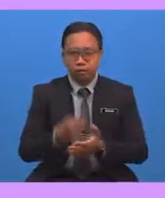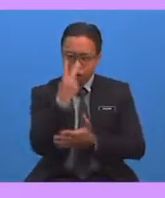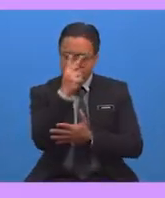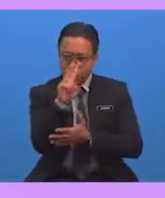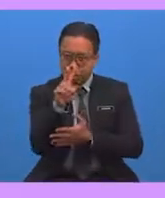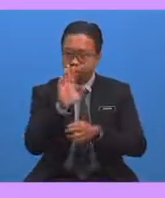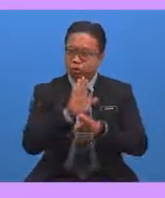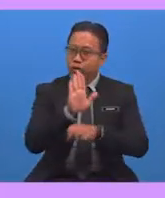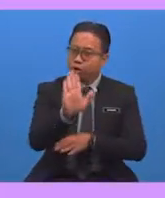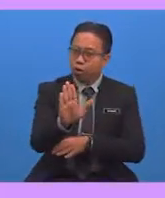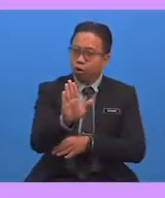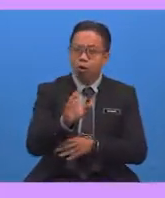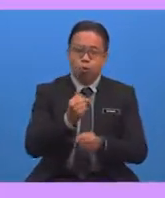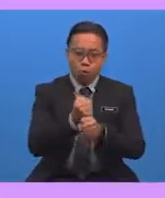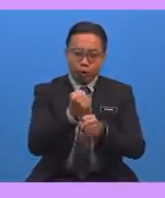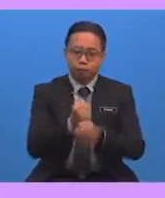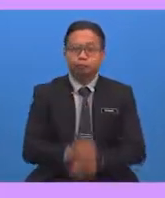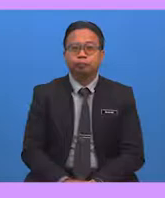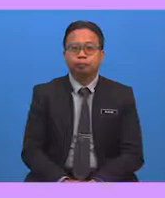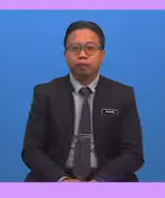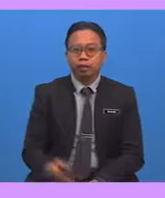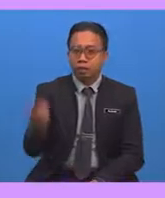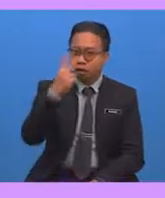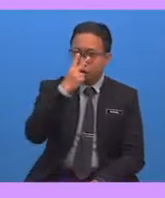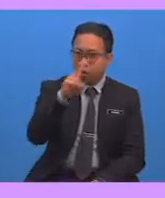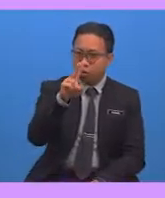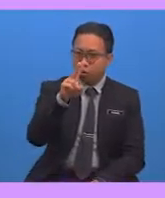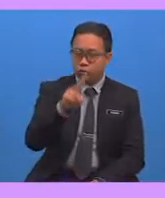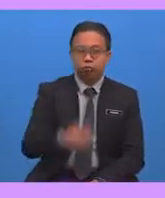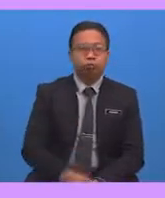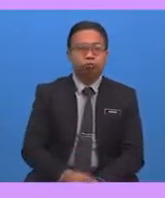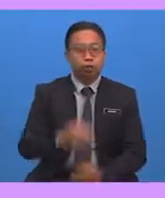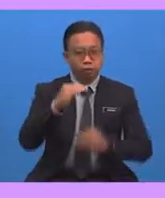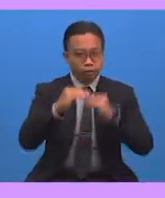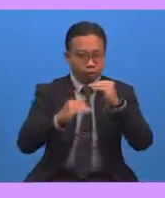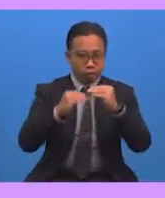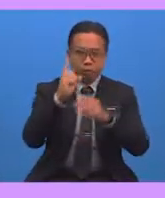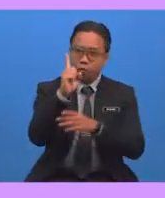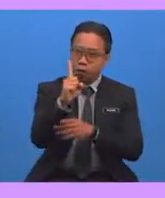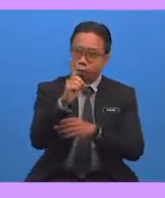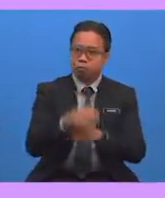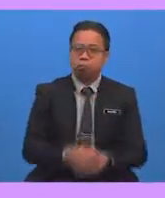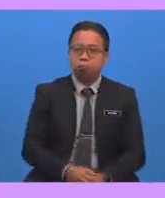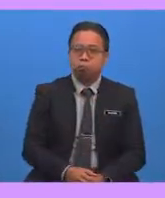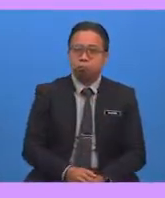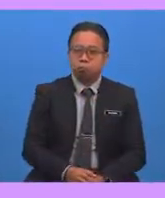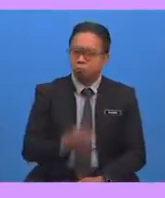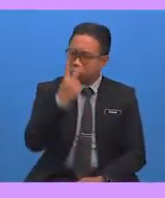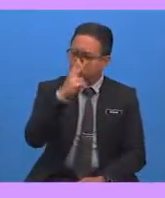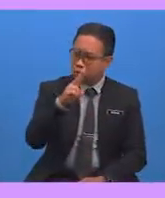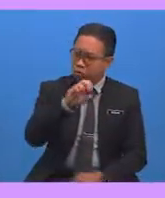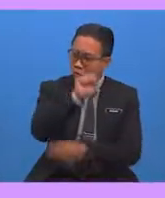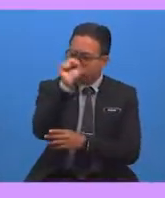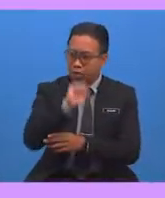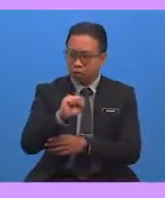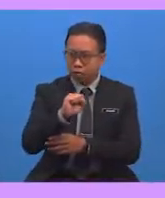check your work. Let's look at step 1, analyzing the